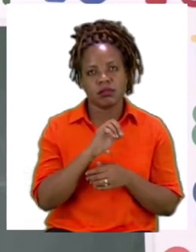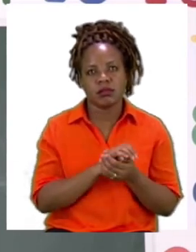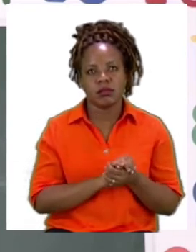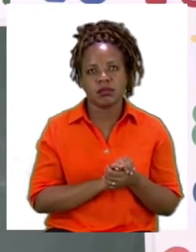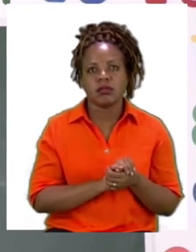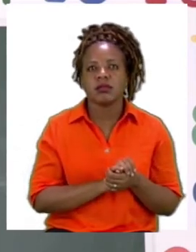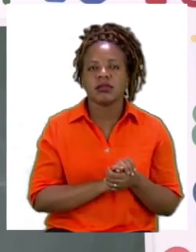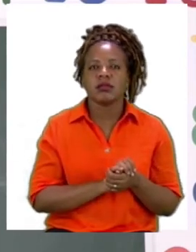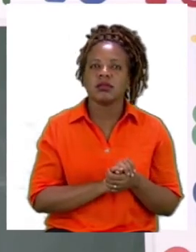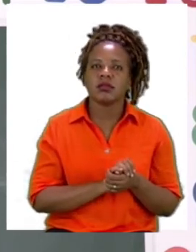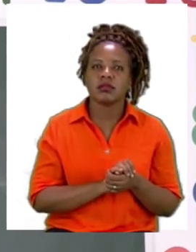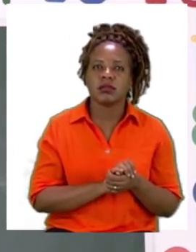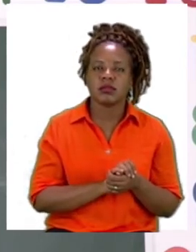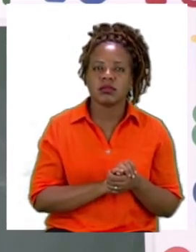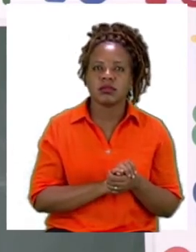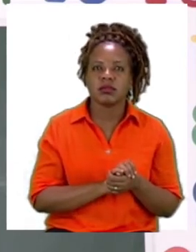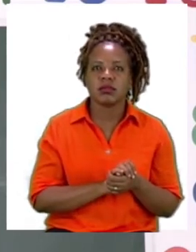now is to add